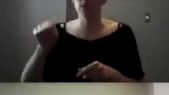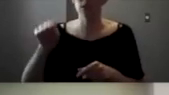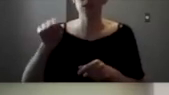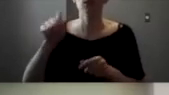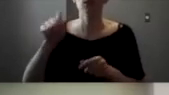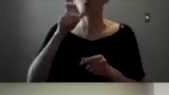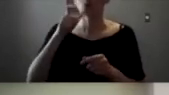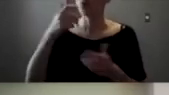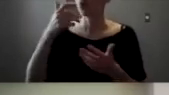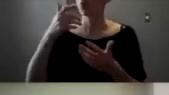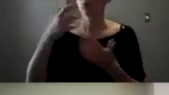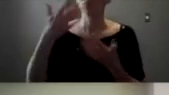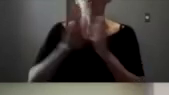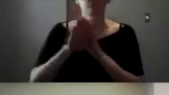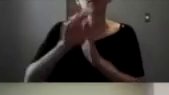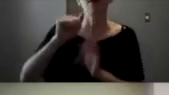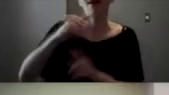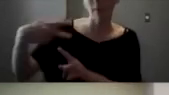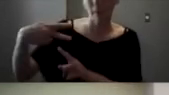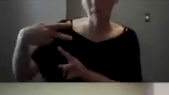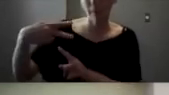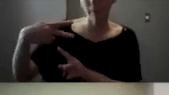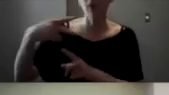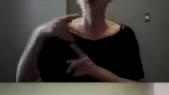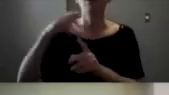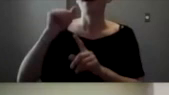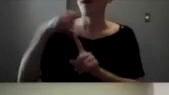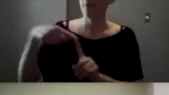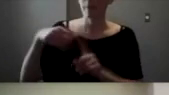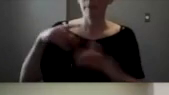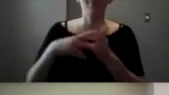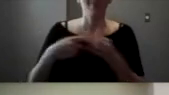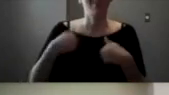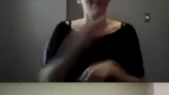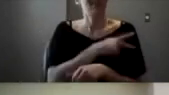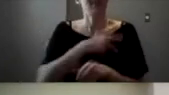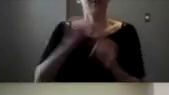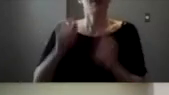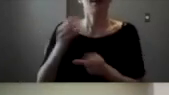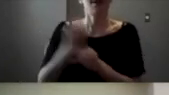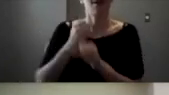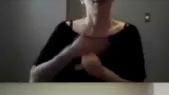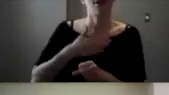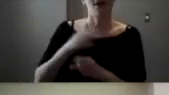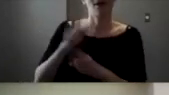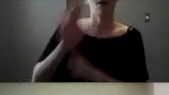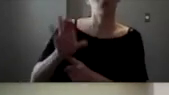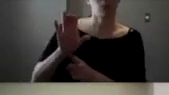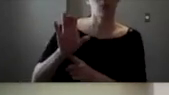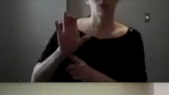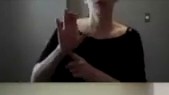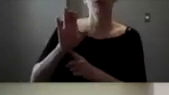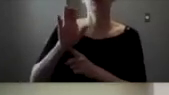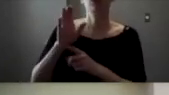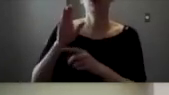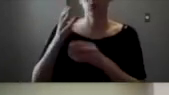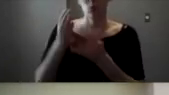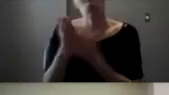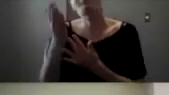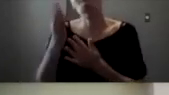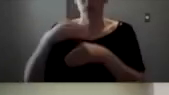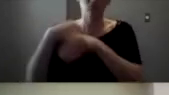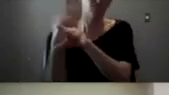people to be able to get their contraceptive methods by telehealth interactions. But we did a poll